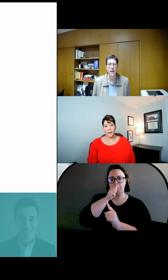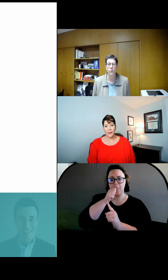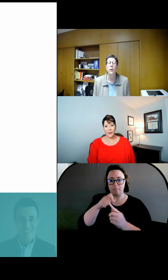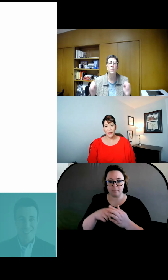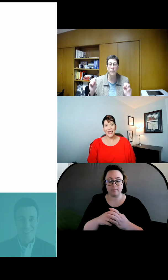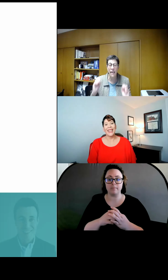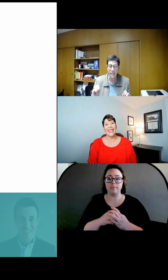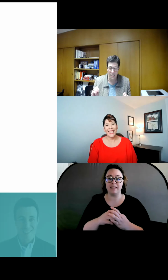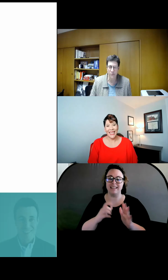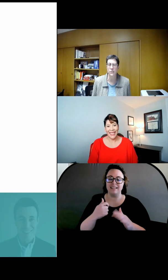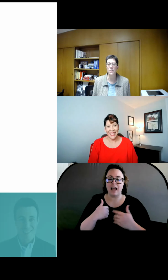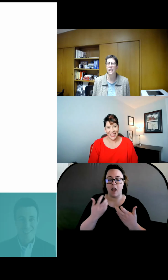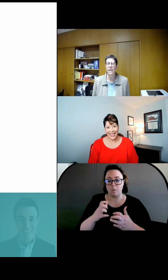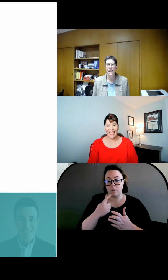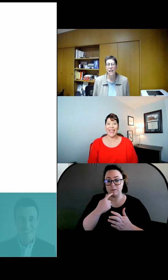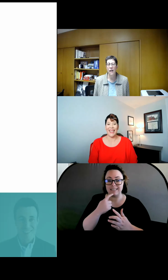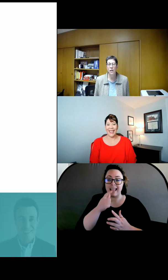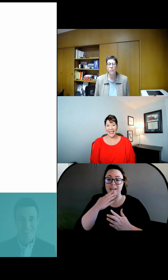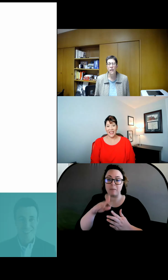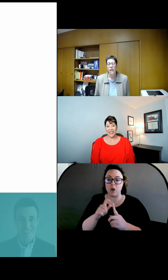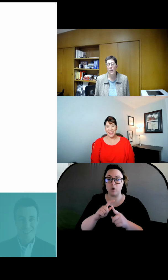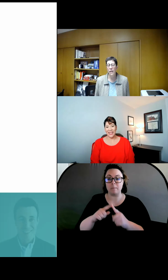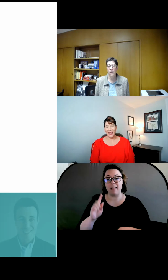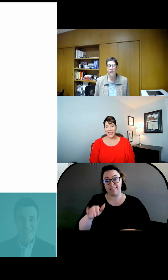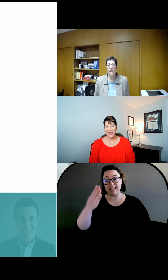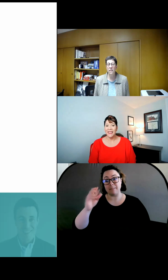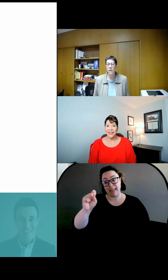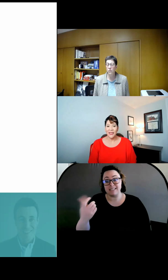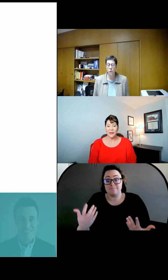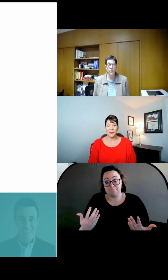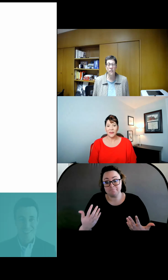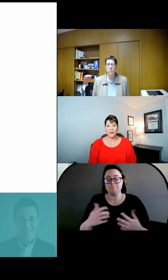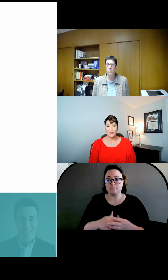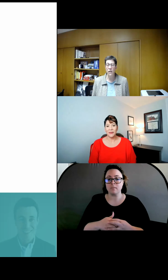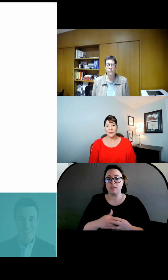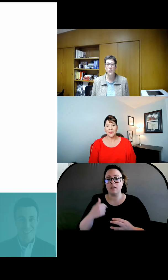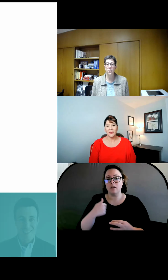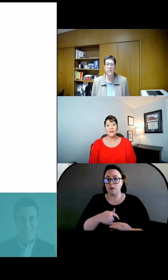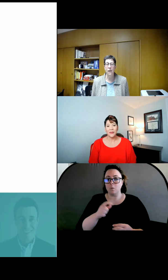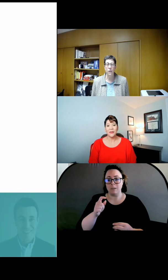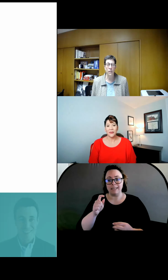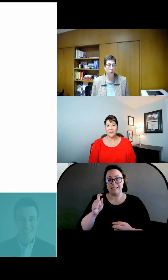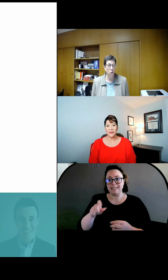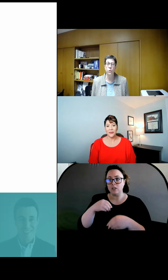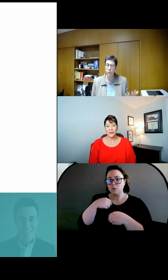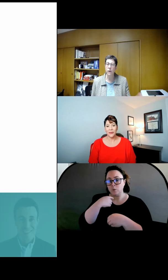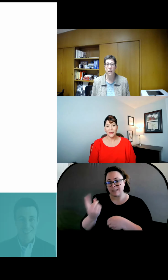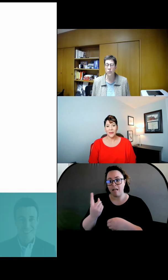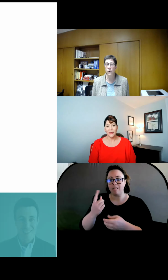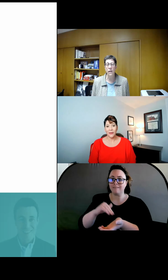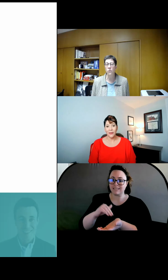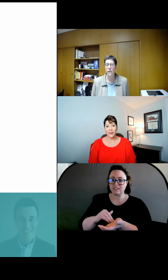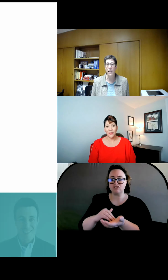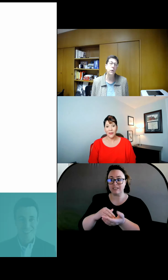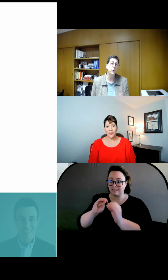a bad word, BS, we'll just say. And I think, we need to tell physicians loud and clear, no, you